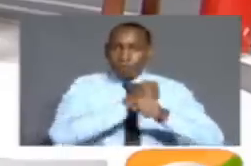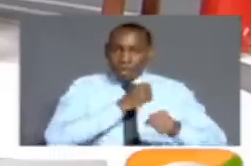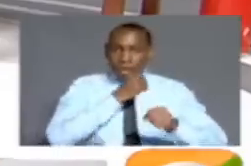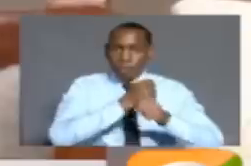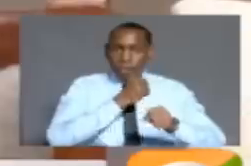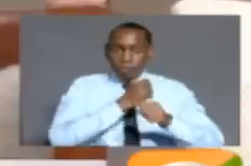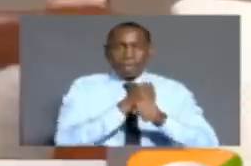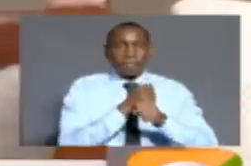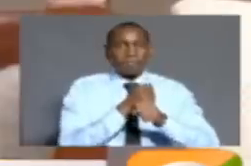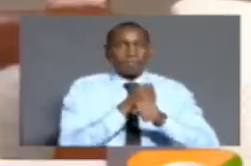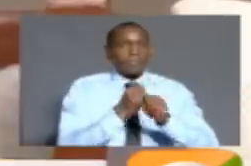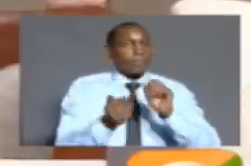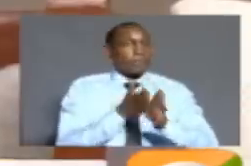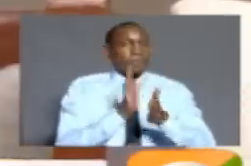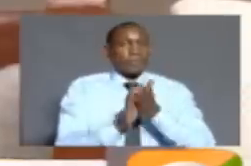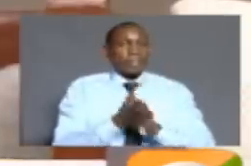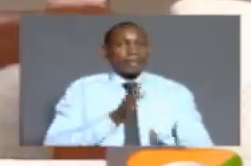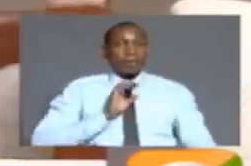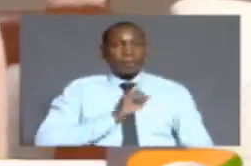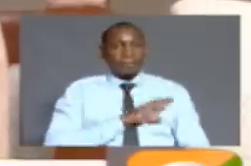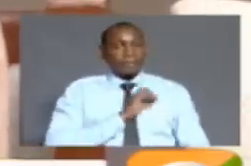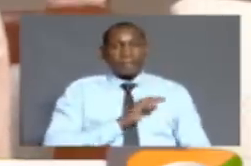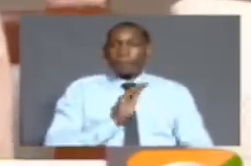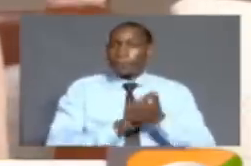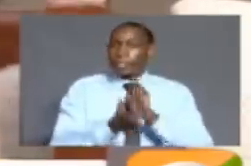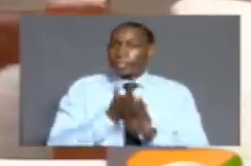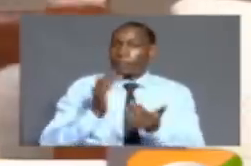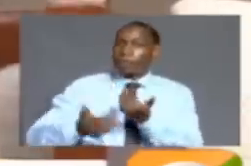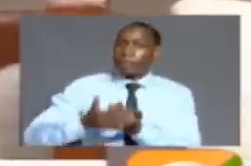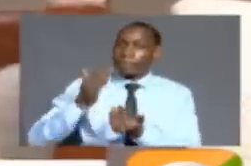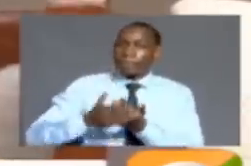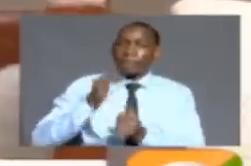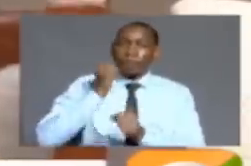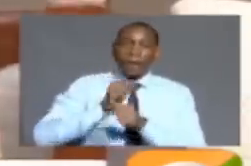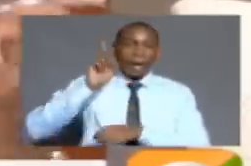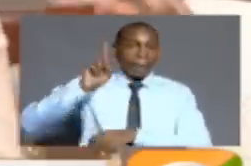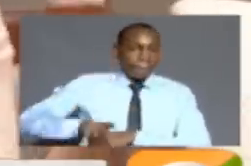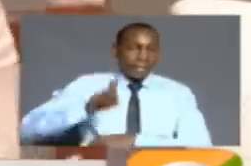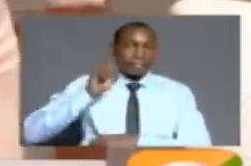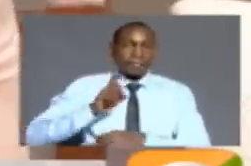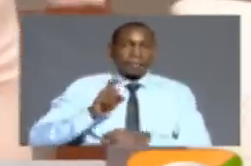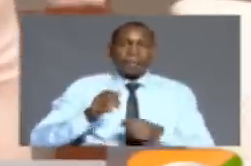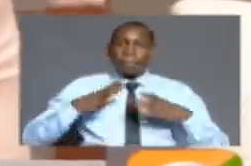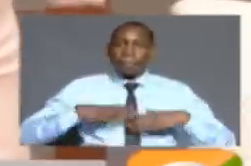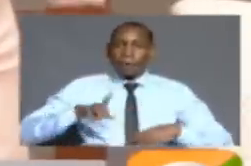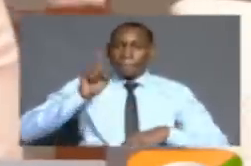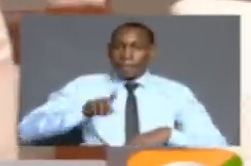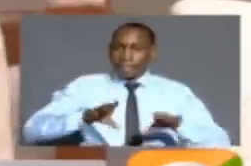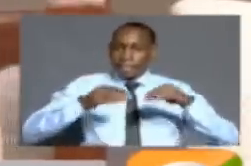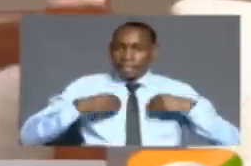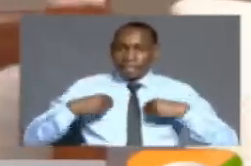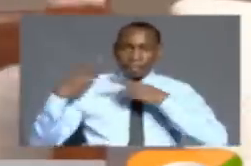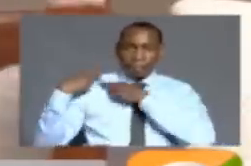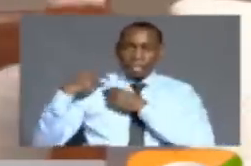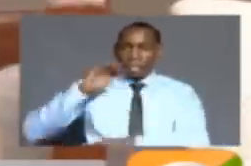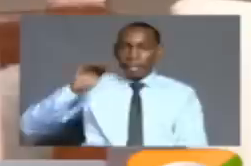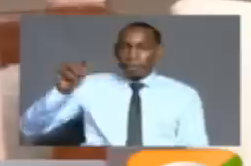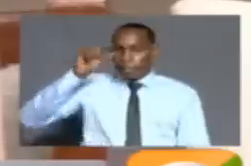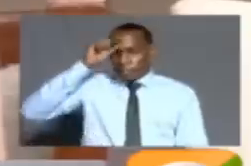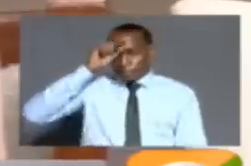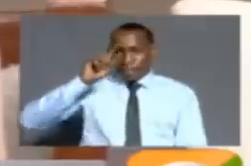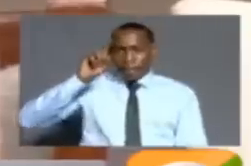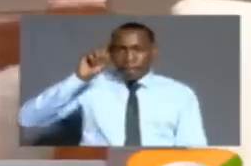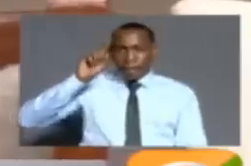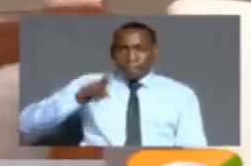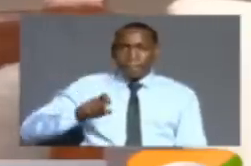job without fear or favor. And the job must be done. It has to be done. And people must be held accountable. The county governments must be more